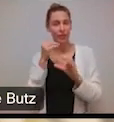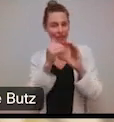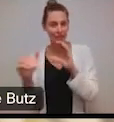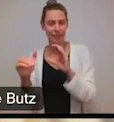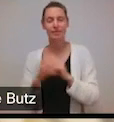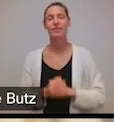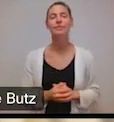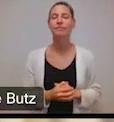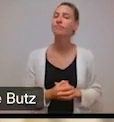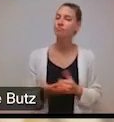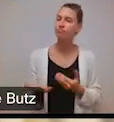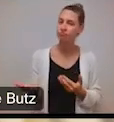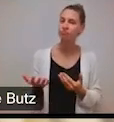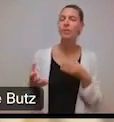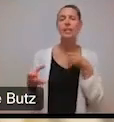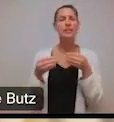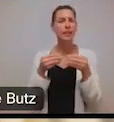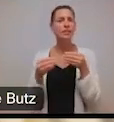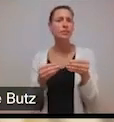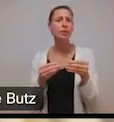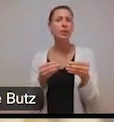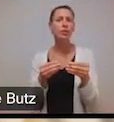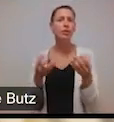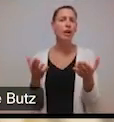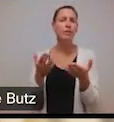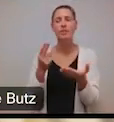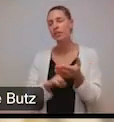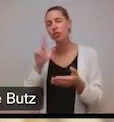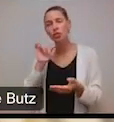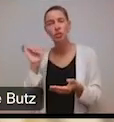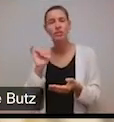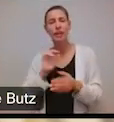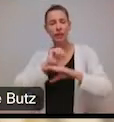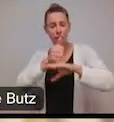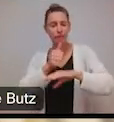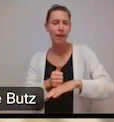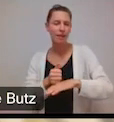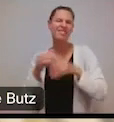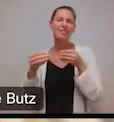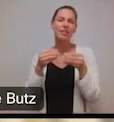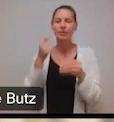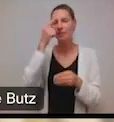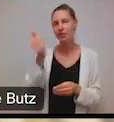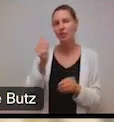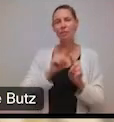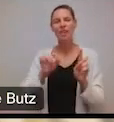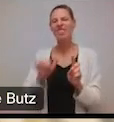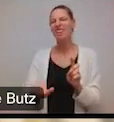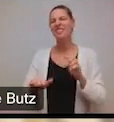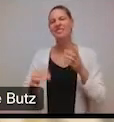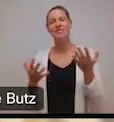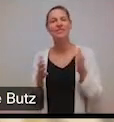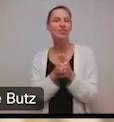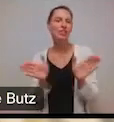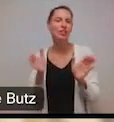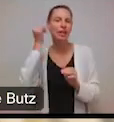There's a little bit of flexibility on what to include or how you want to format it. That's up to you. But basically, the basic idea is there. You put your full name,